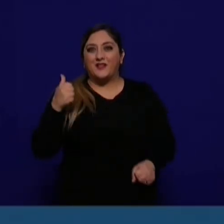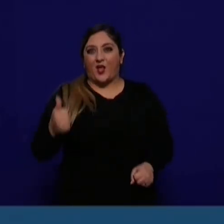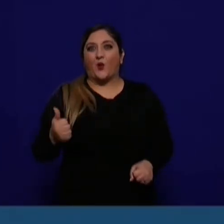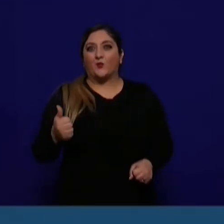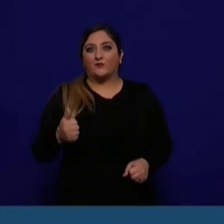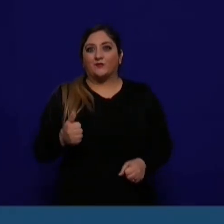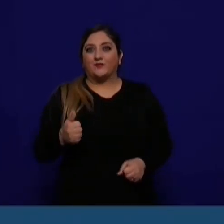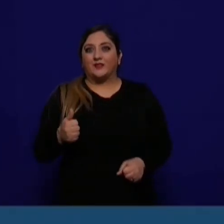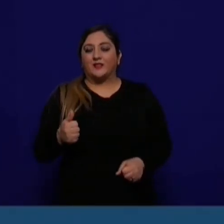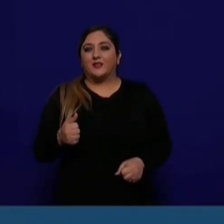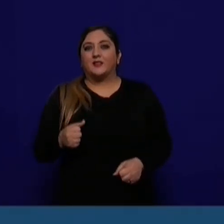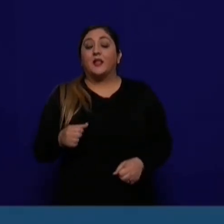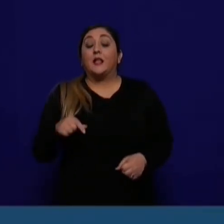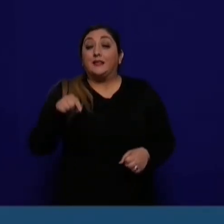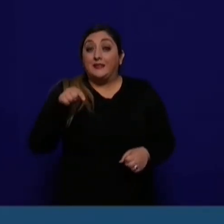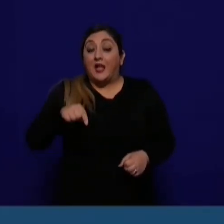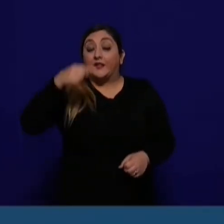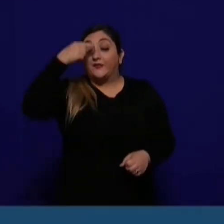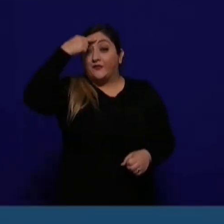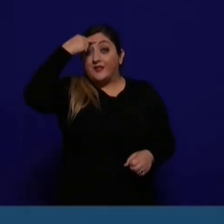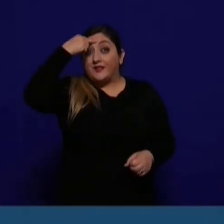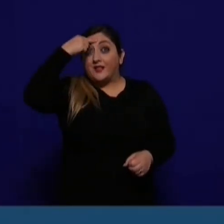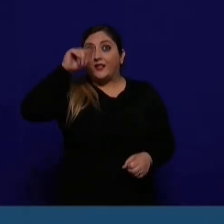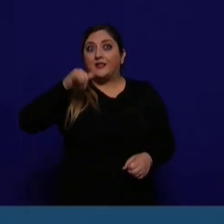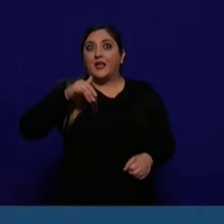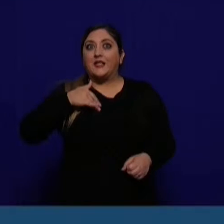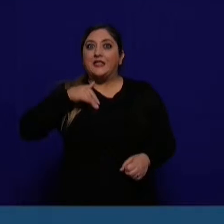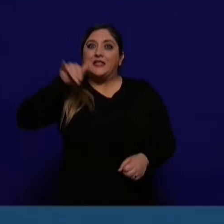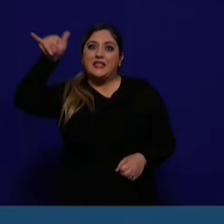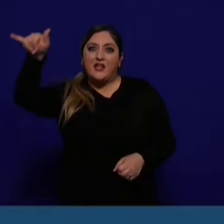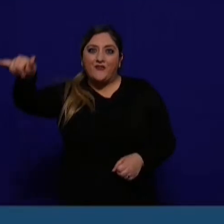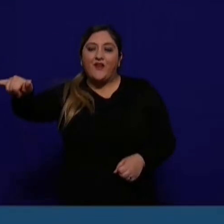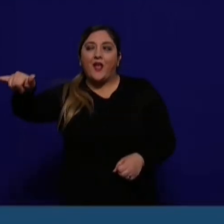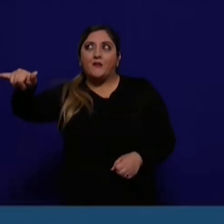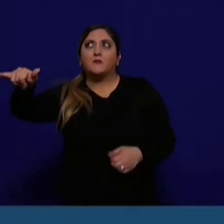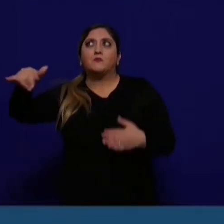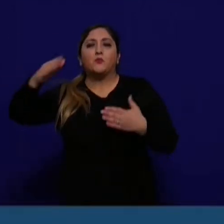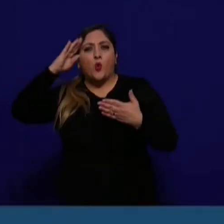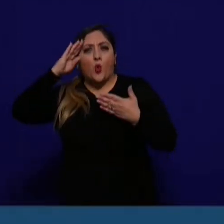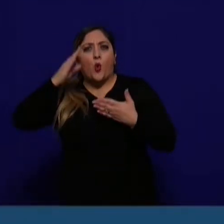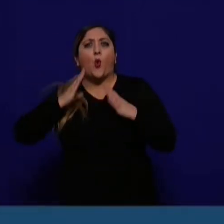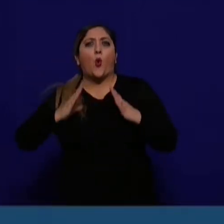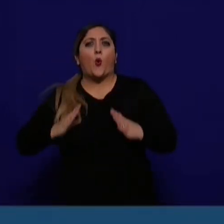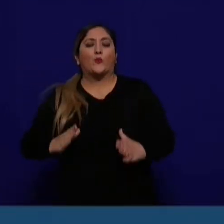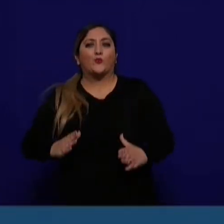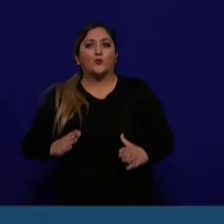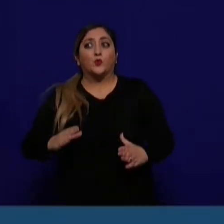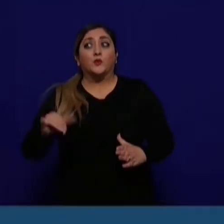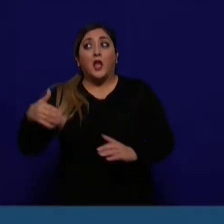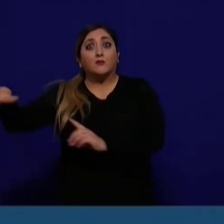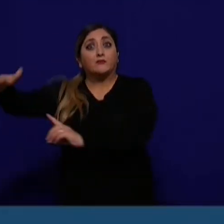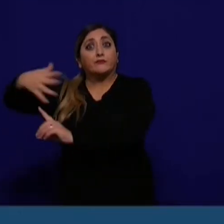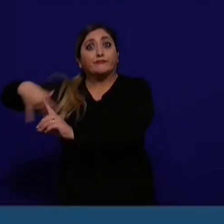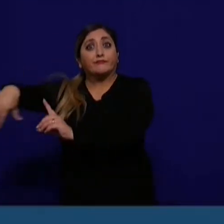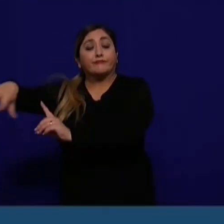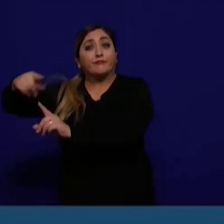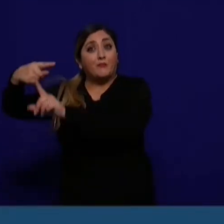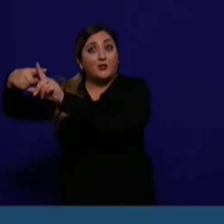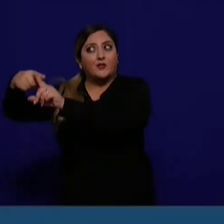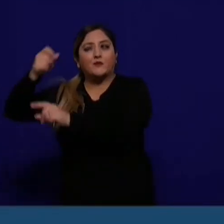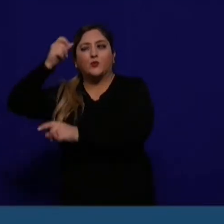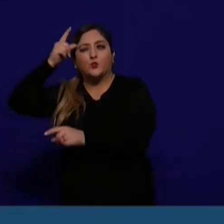tapdateja l-application tiegħek. Bekk inti jekk ħassifer, inti ħatkun taf jekk hemm xi ħadd ma' ġembek li seta' kien